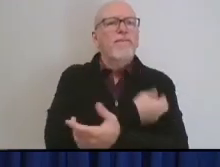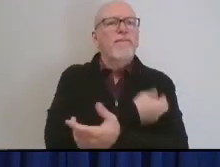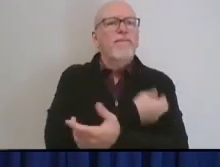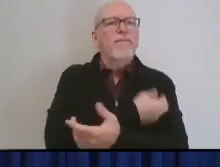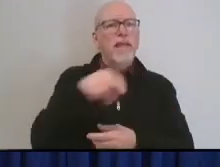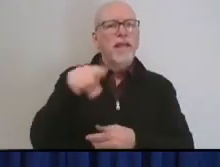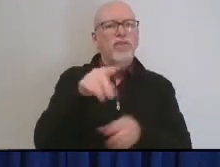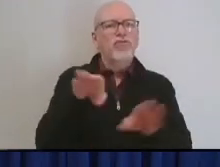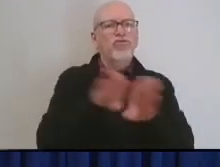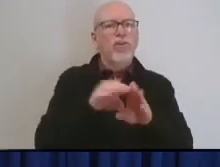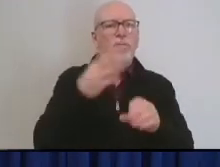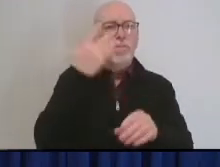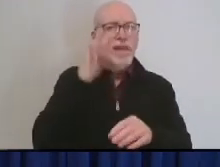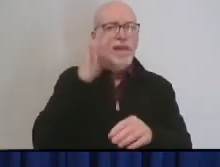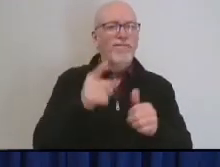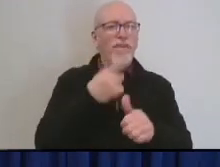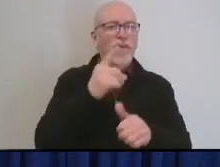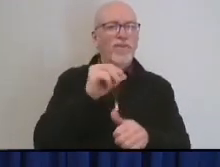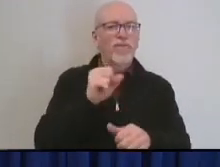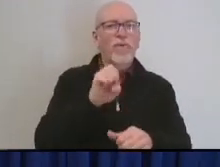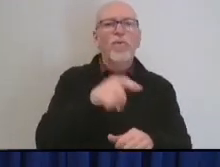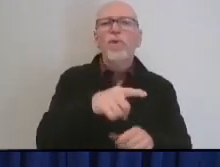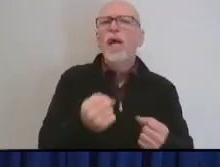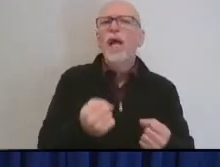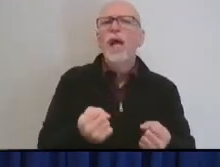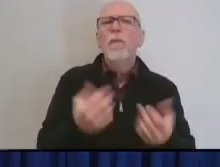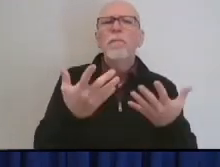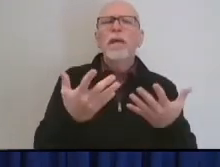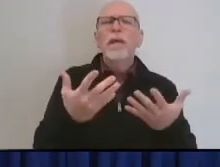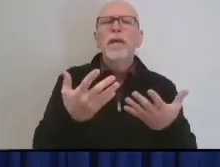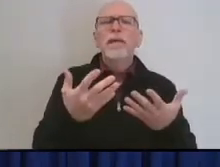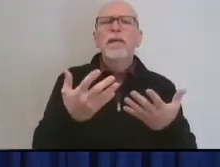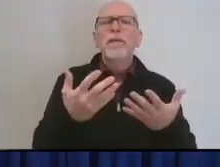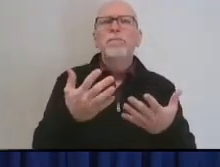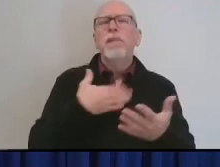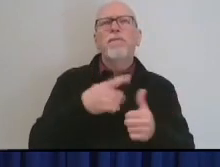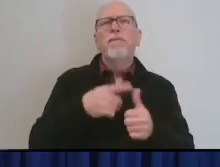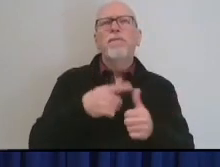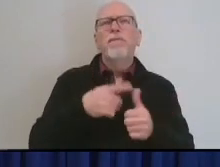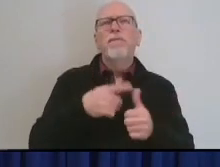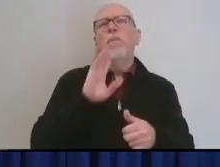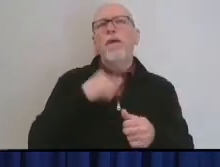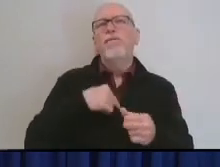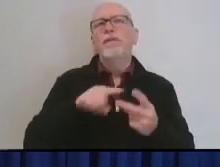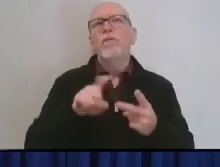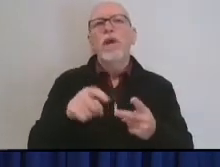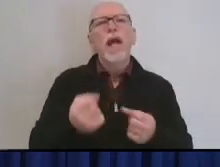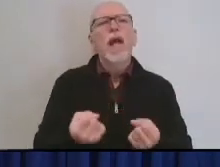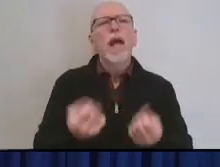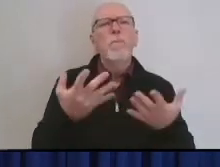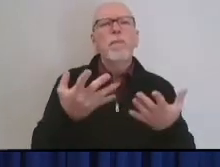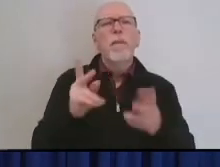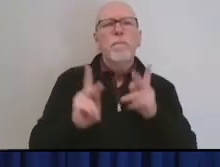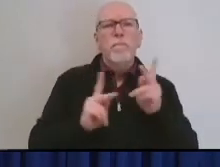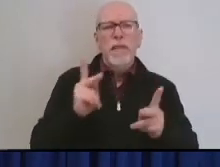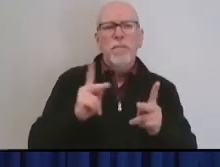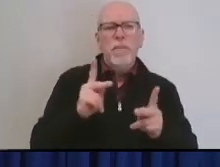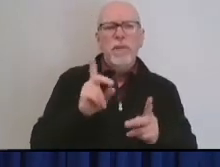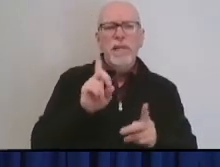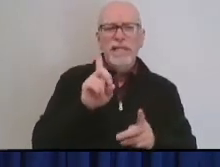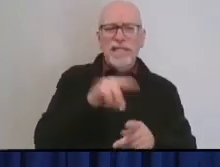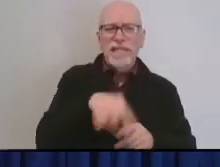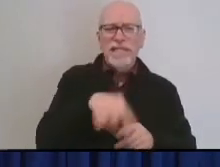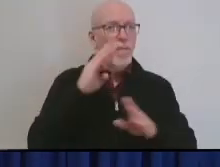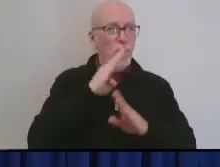doses, how many? My first question, and I'll have a second one, but how many people did that force to